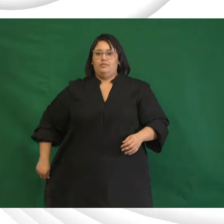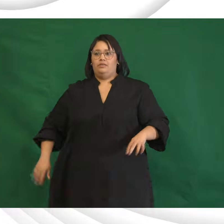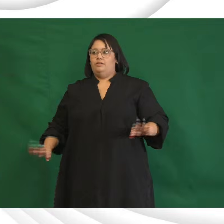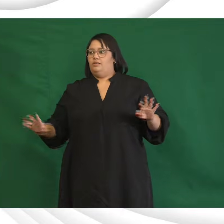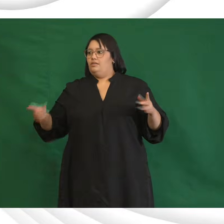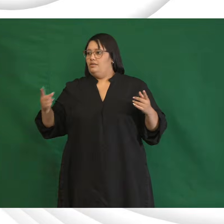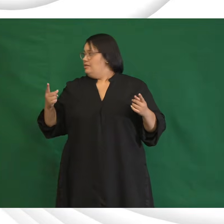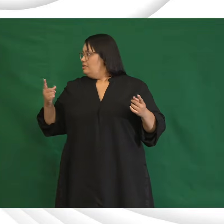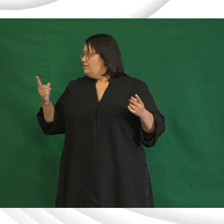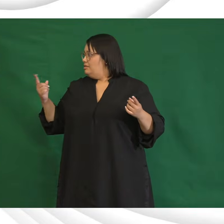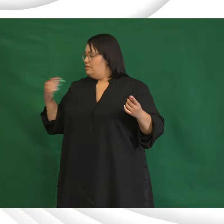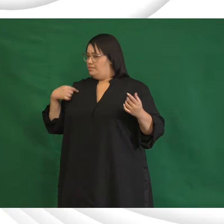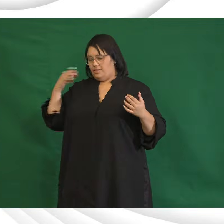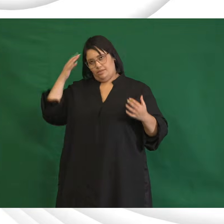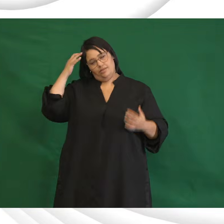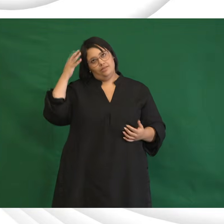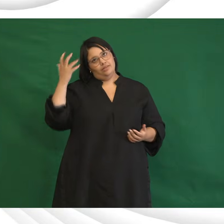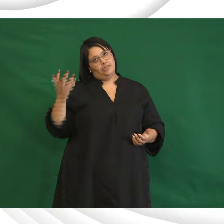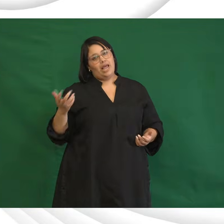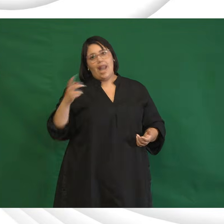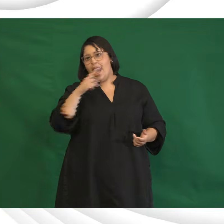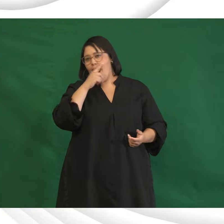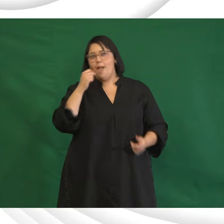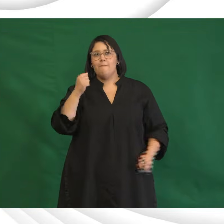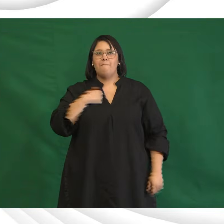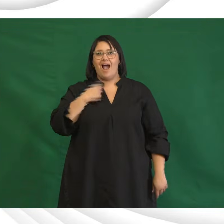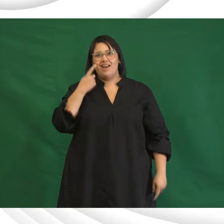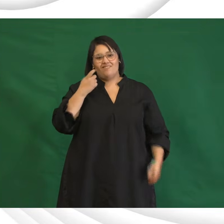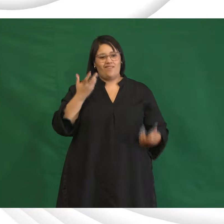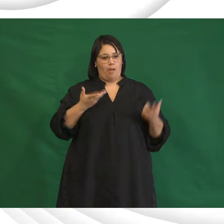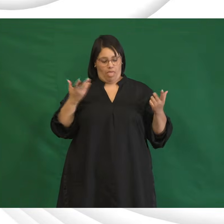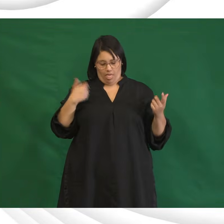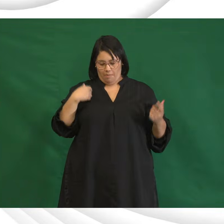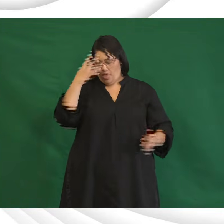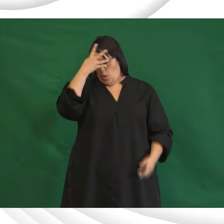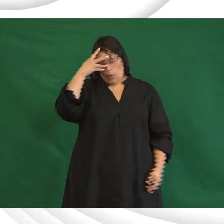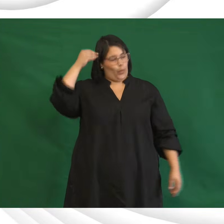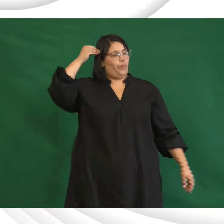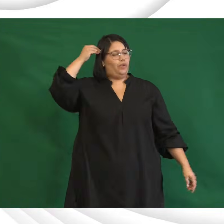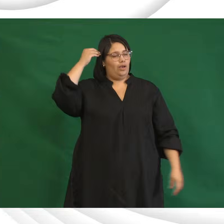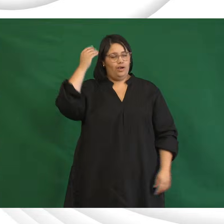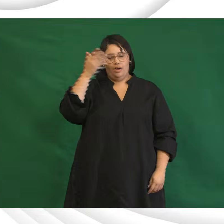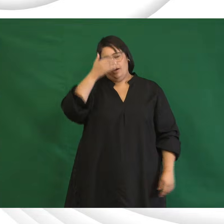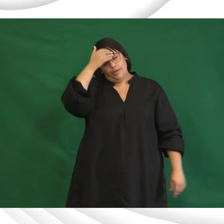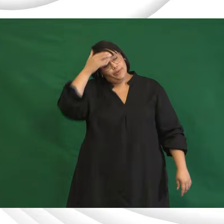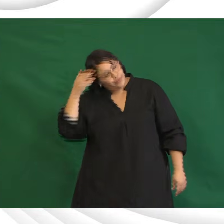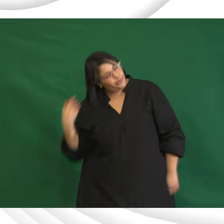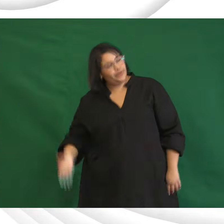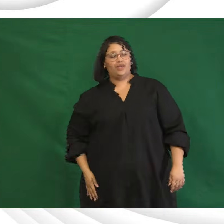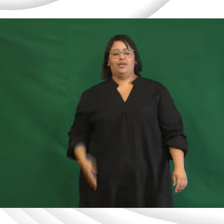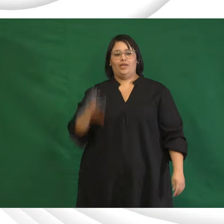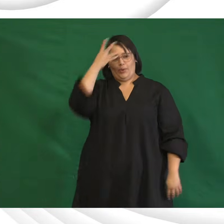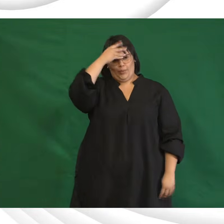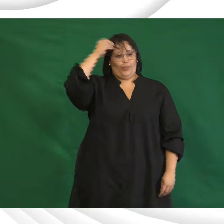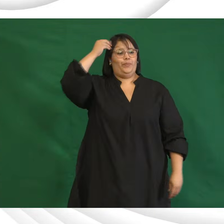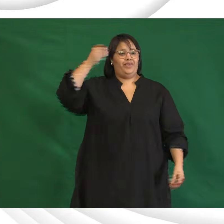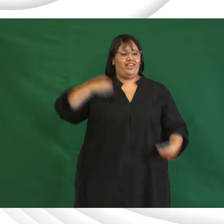I wonder whether this is where my name comes from. I need to take my hair out of my eyes.